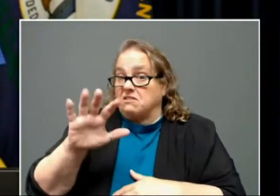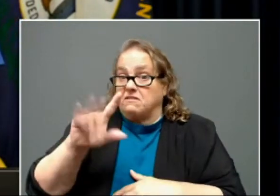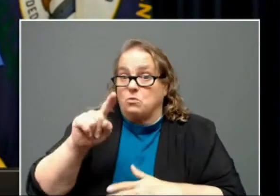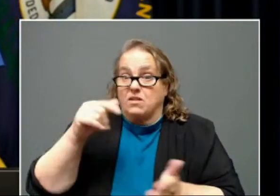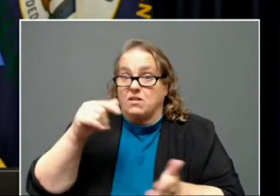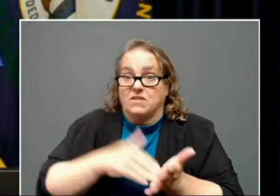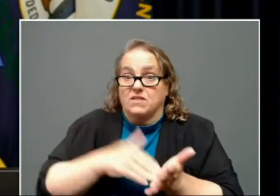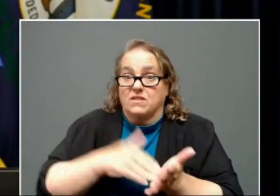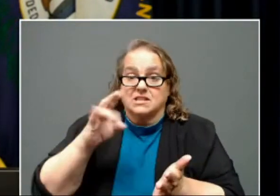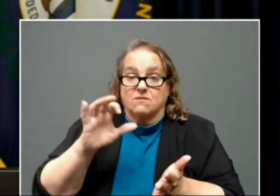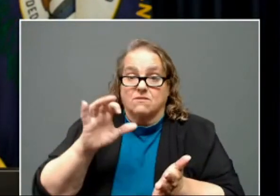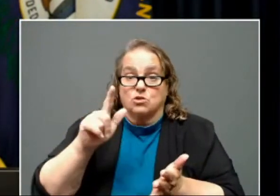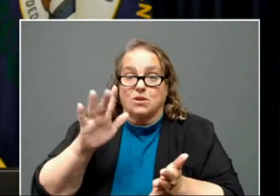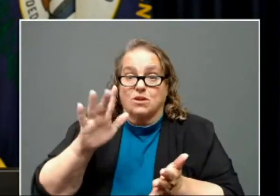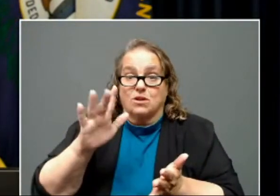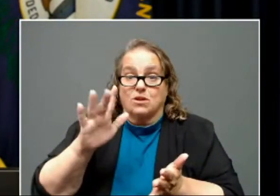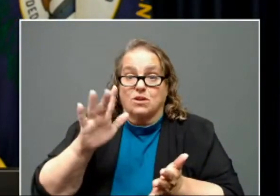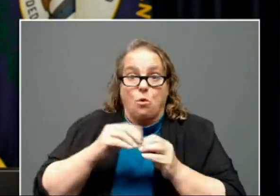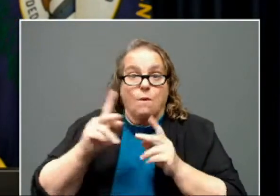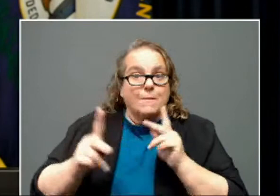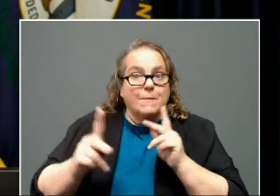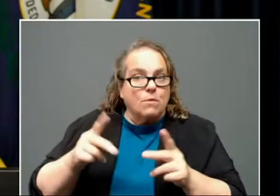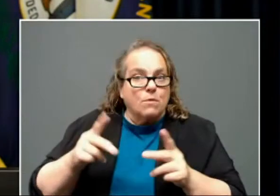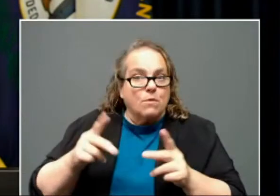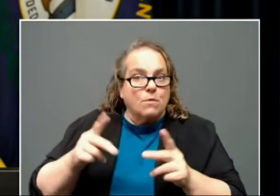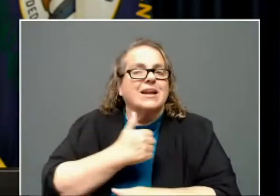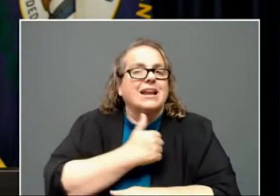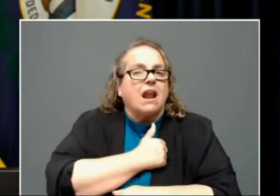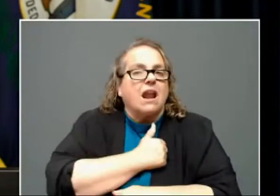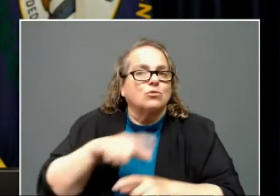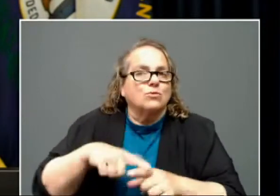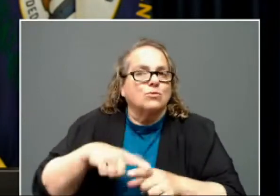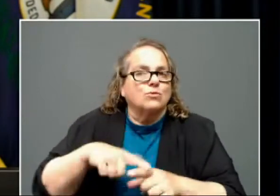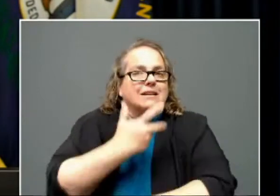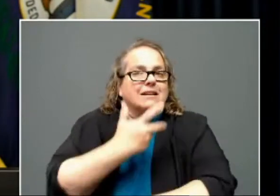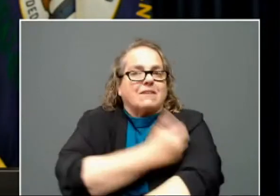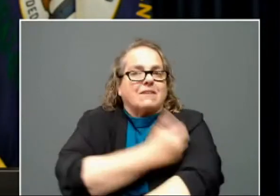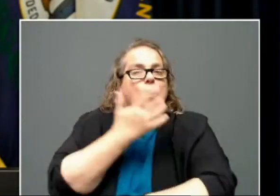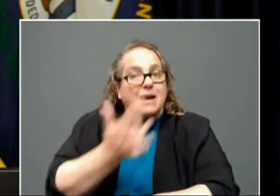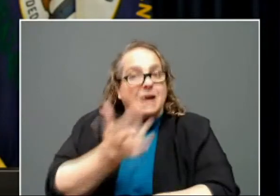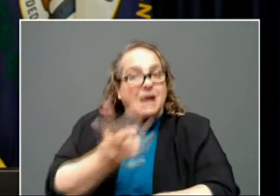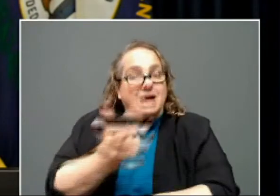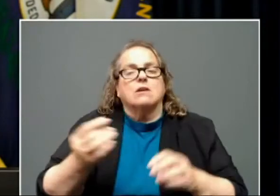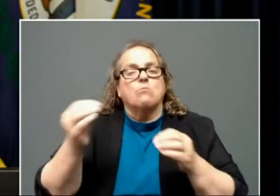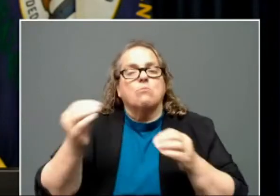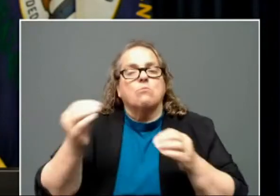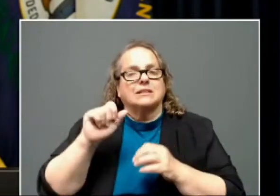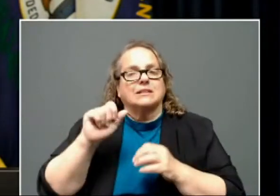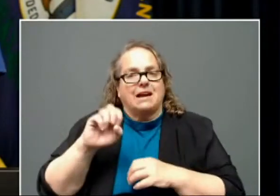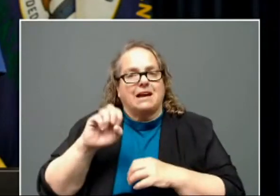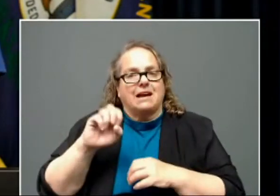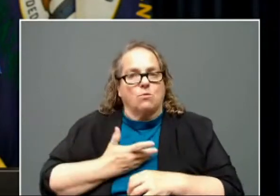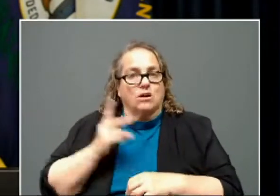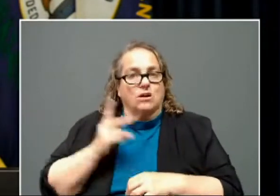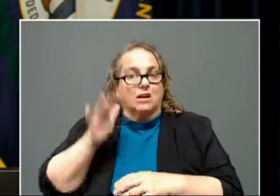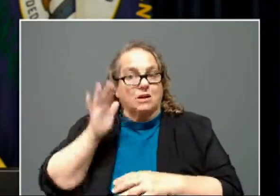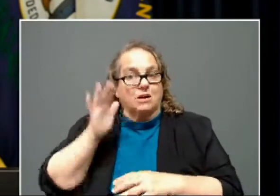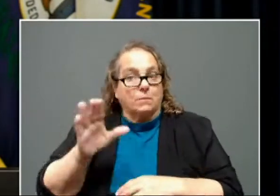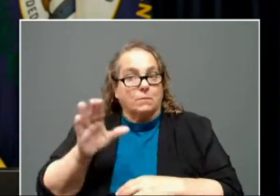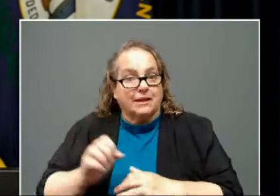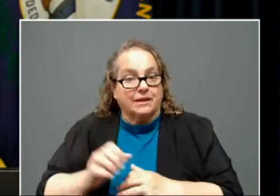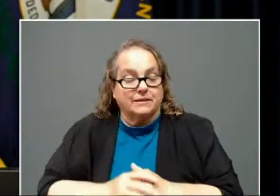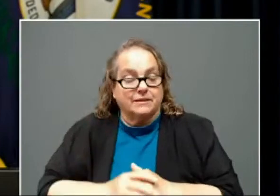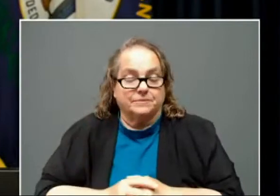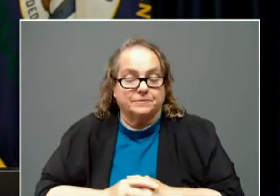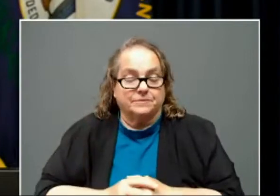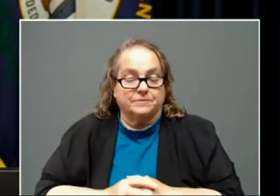651,725 more people that we would love to get vaccinated because of how safe that'll make our Commonwealth. Now, I continue